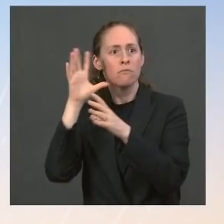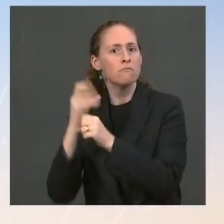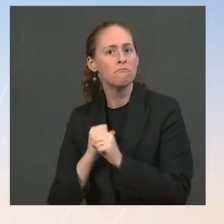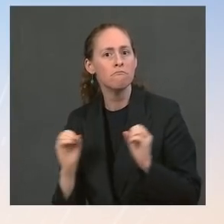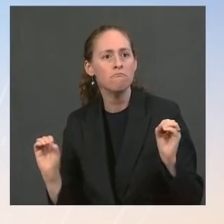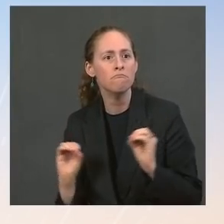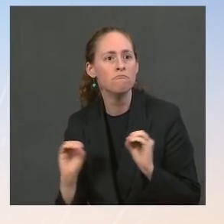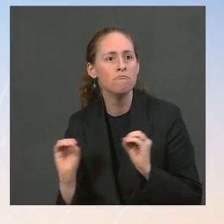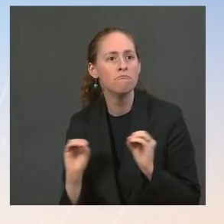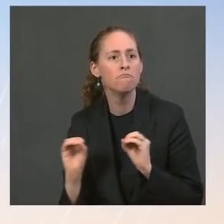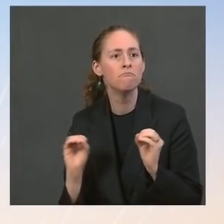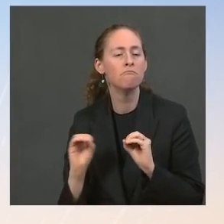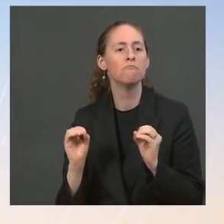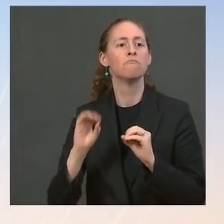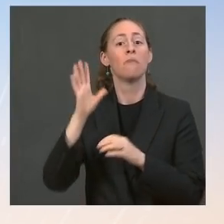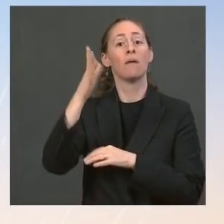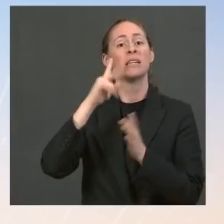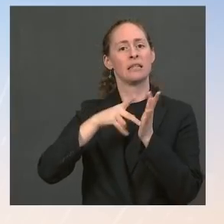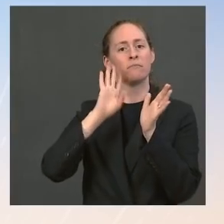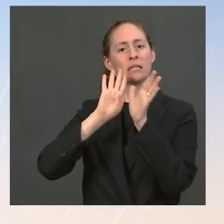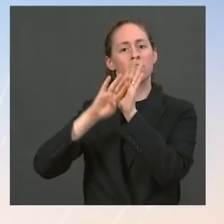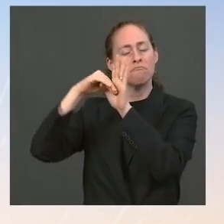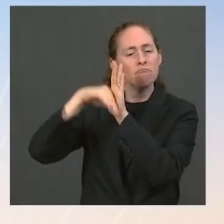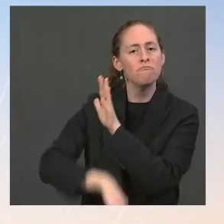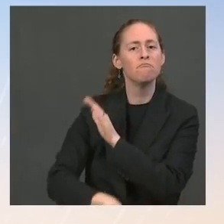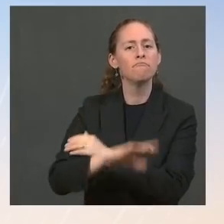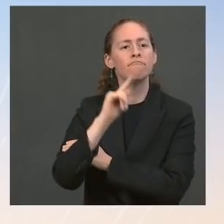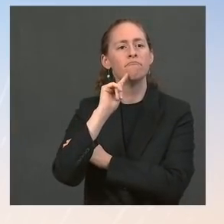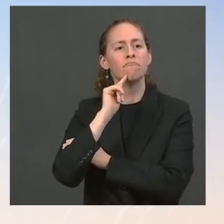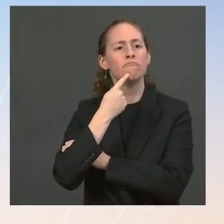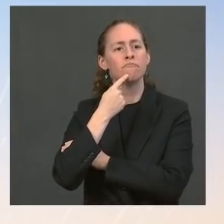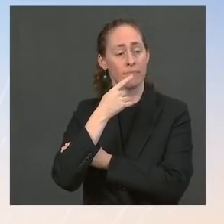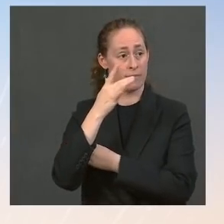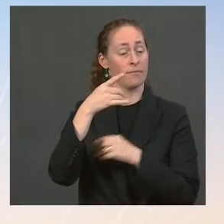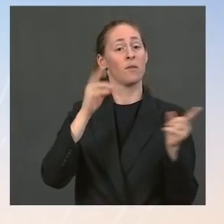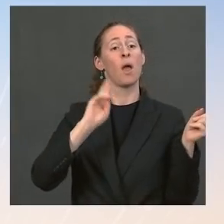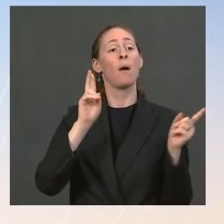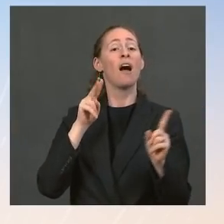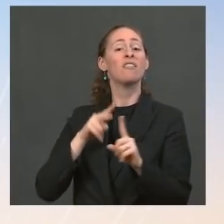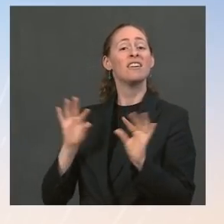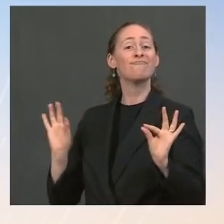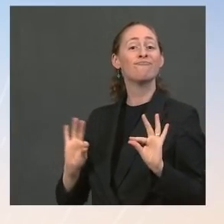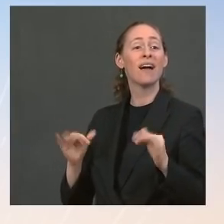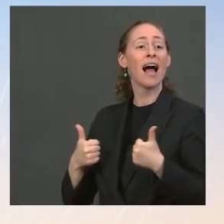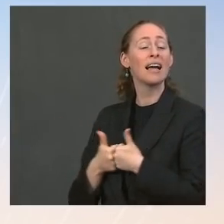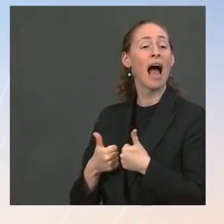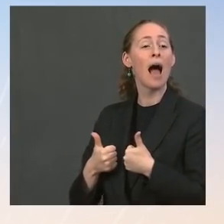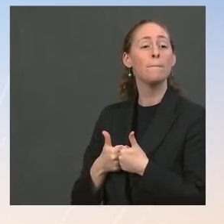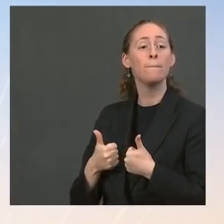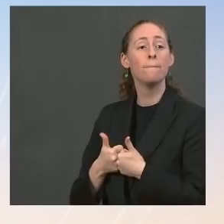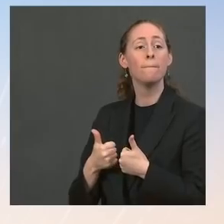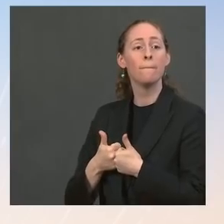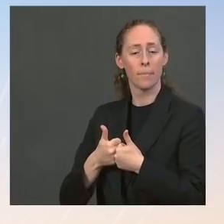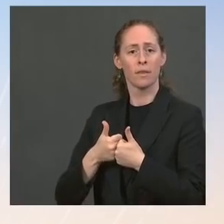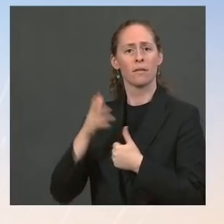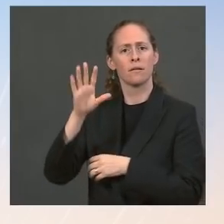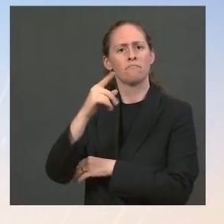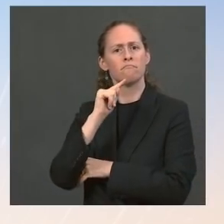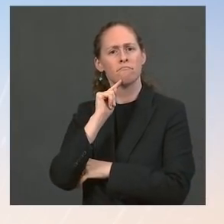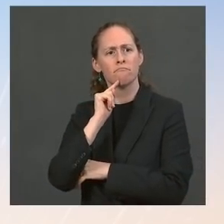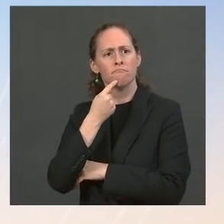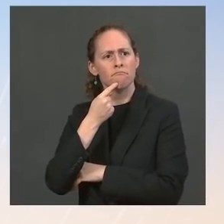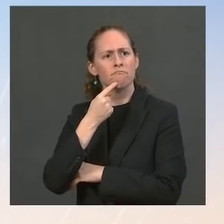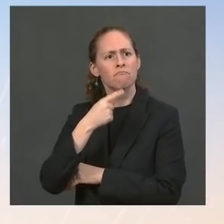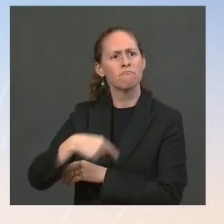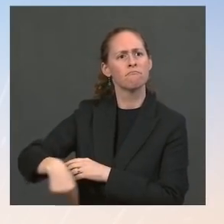Congress are treating this like a game. Let me give you some examples. Senator Rick Scott, and this is a real quote, I will note. "This is going to be a ball. I'm